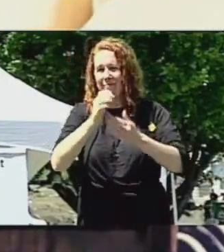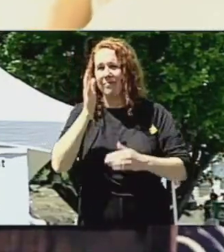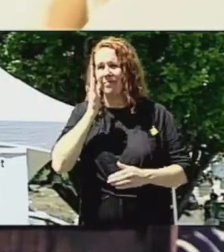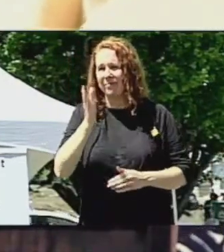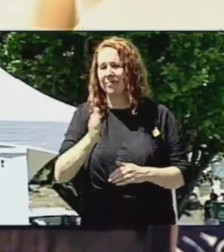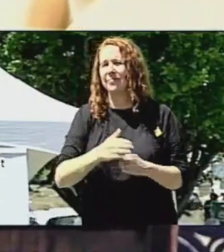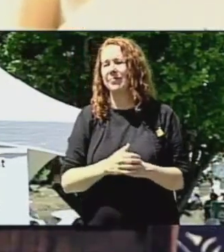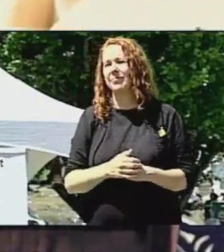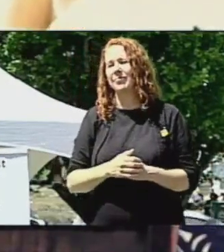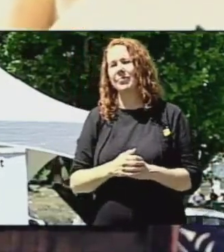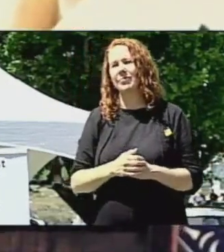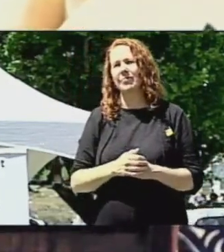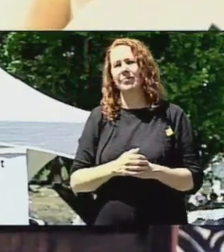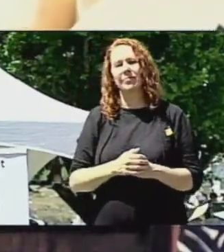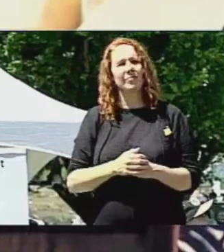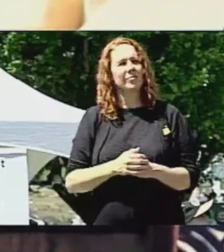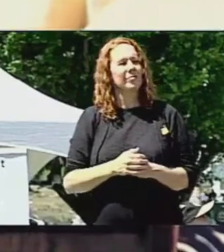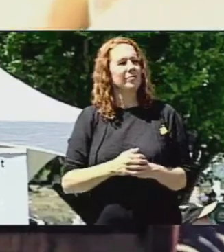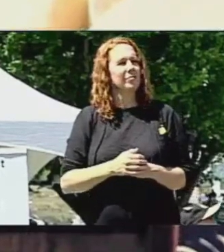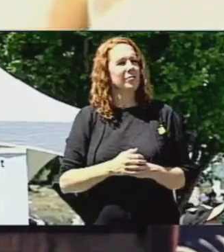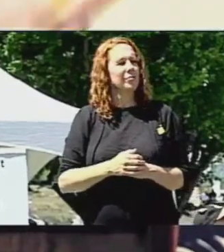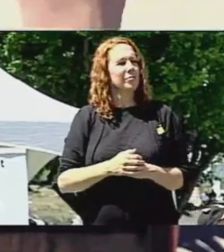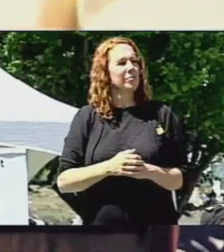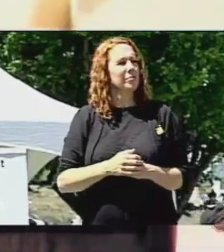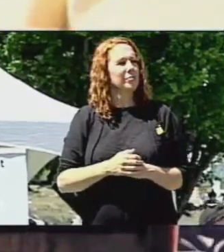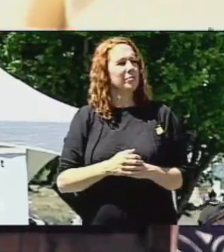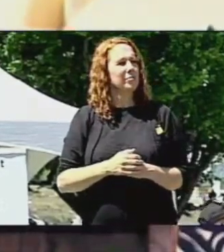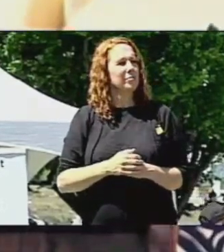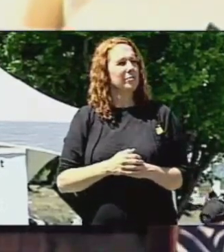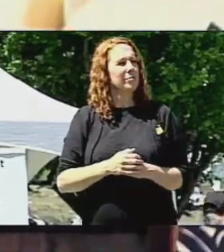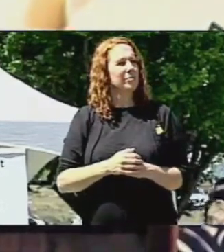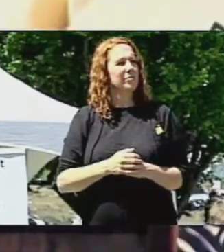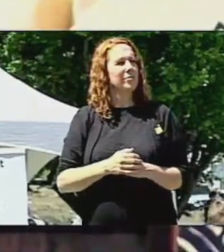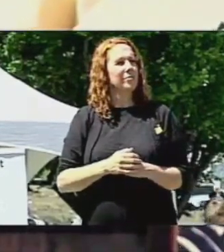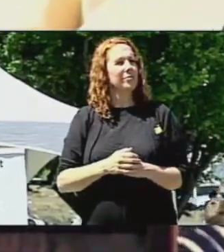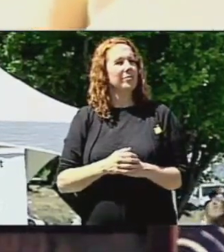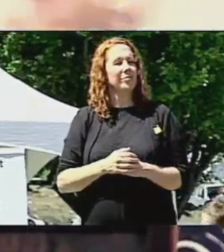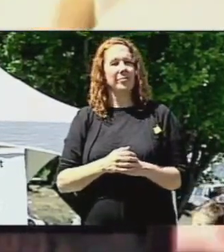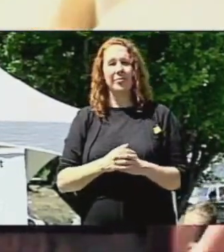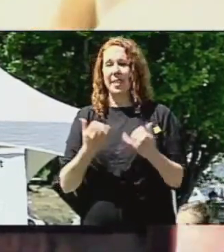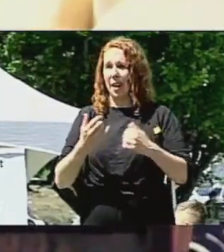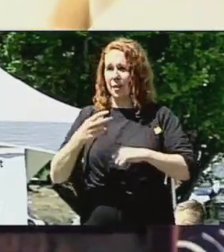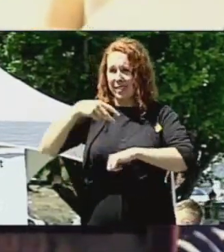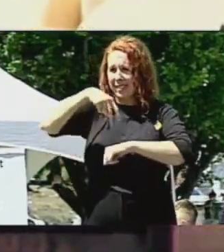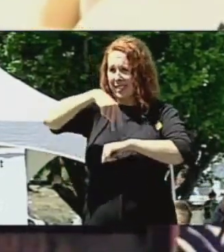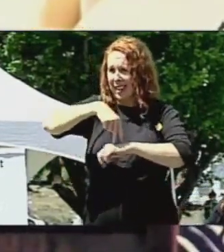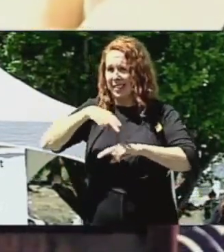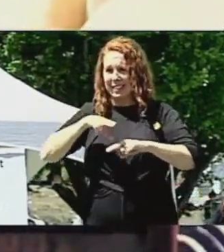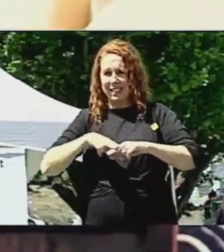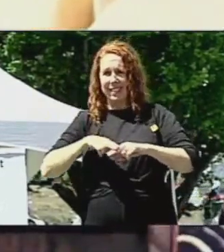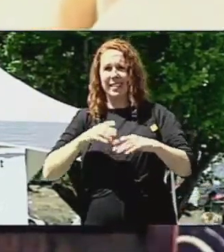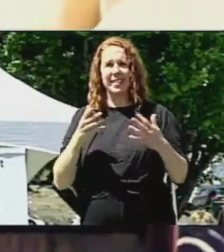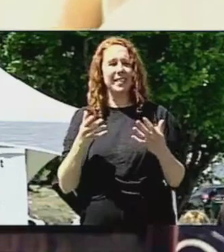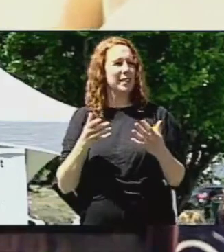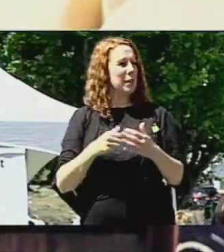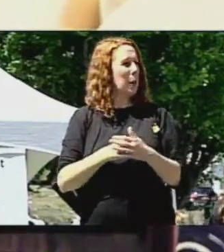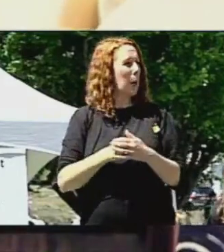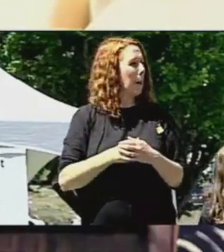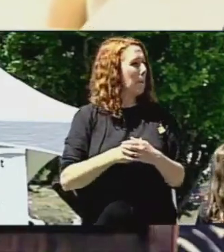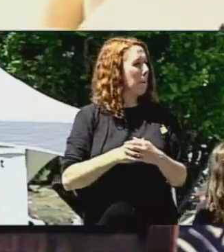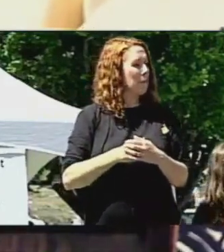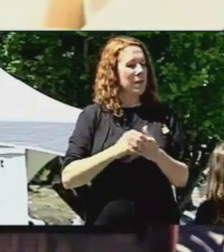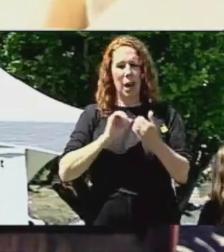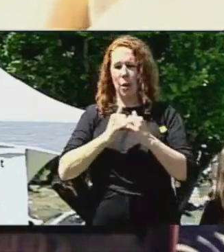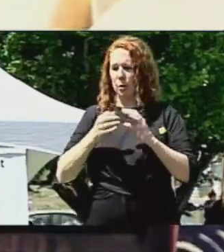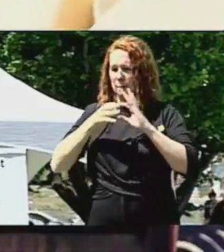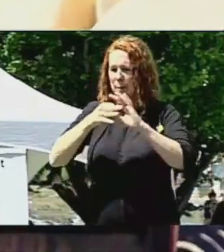And I just invite you all to, if you're standing, or wherever your contact is with the